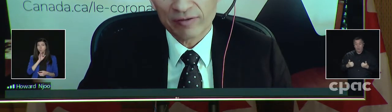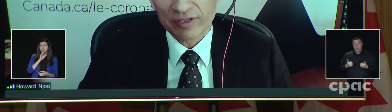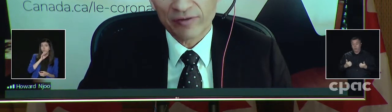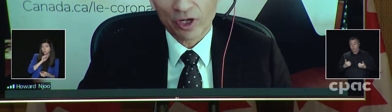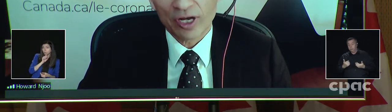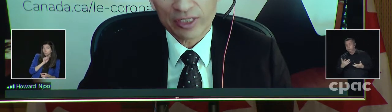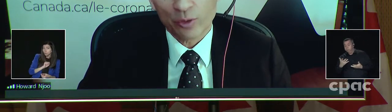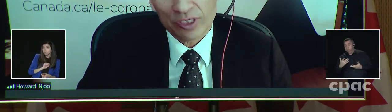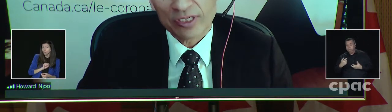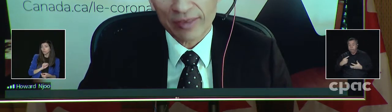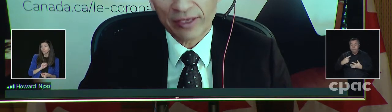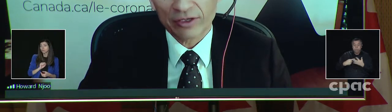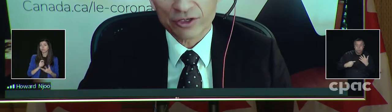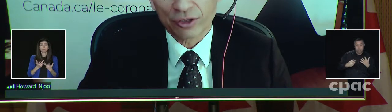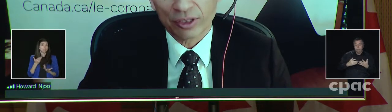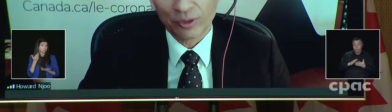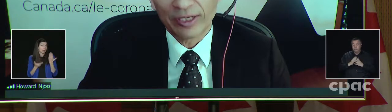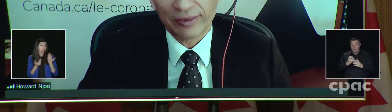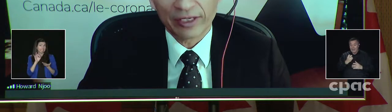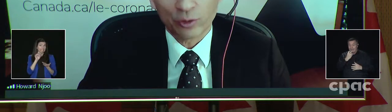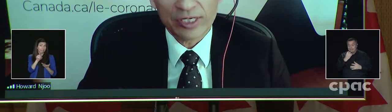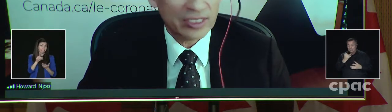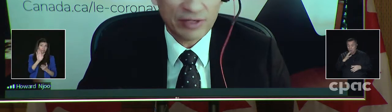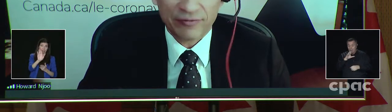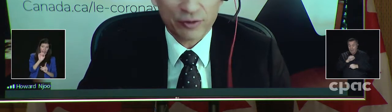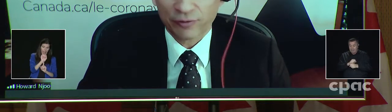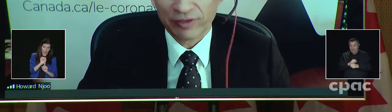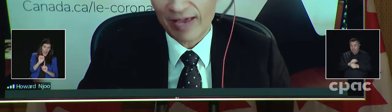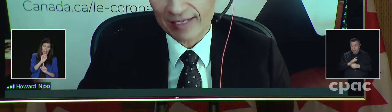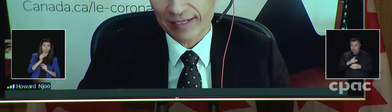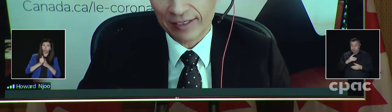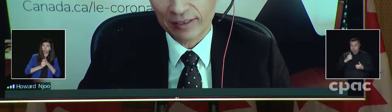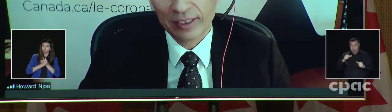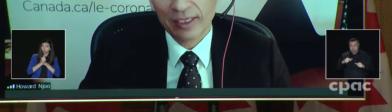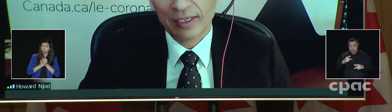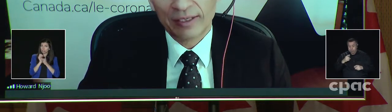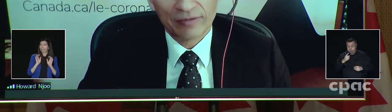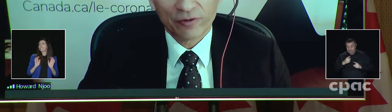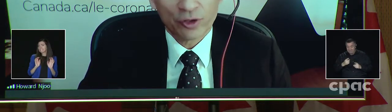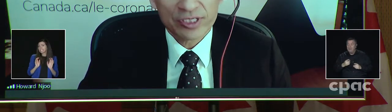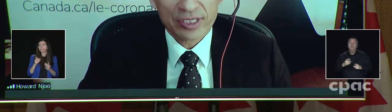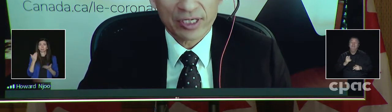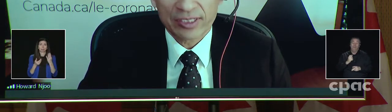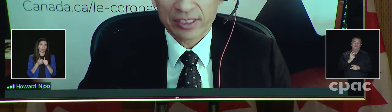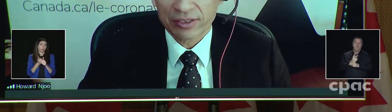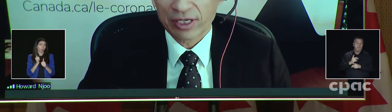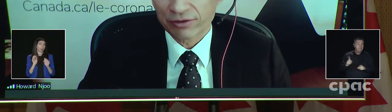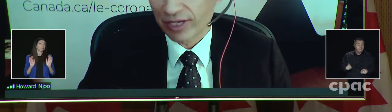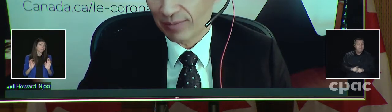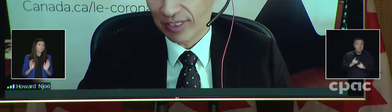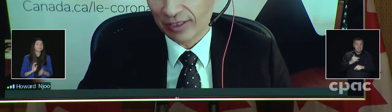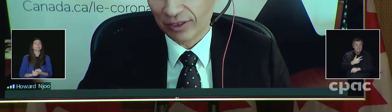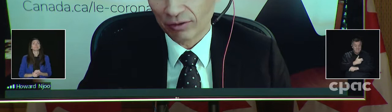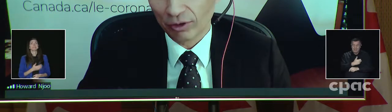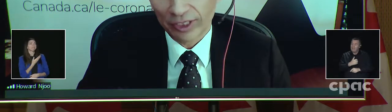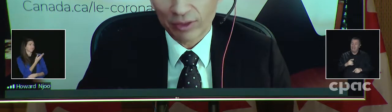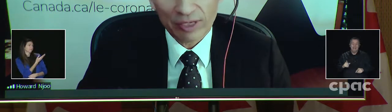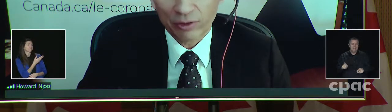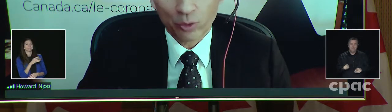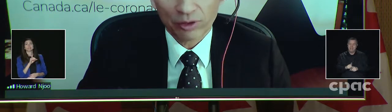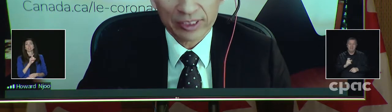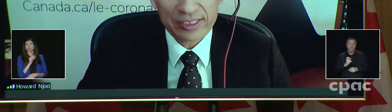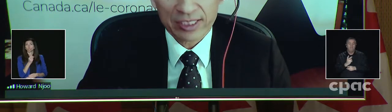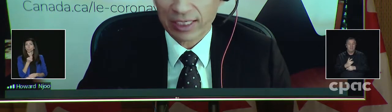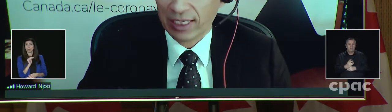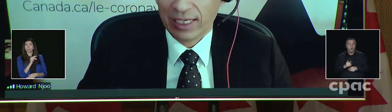risk of severe consequences, I think you should really think twice, even if you're fully vaccinated. Then, of course, as Dr. Tam said, looking around